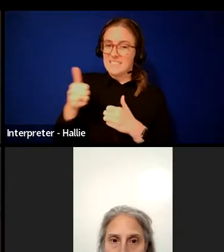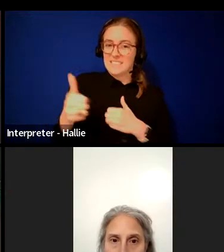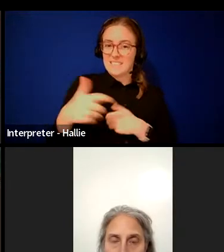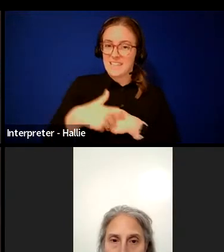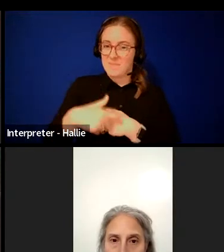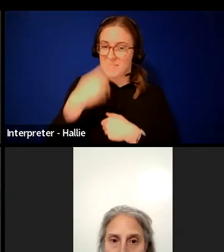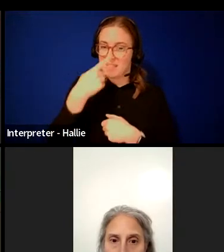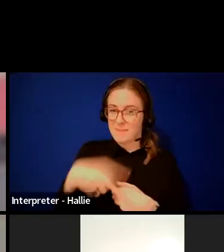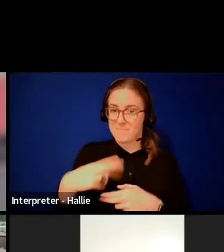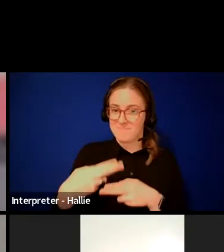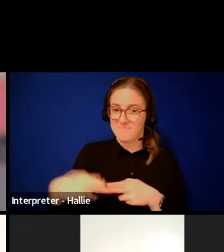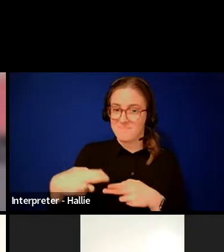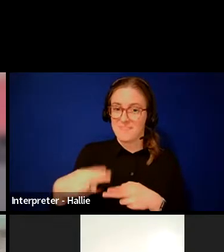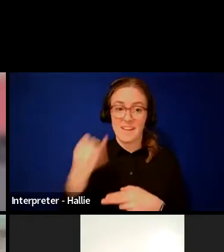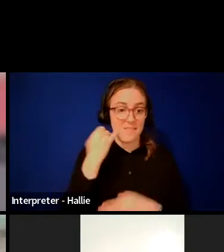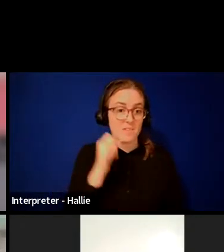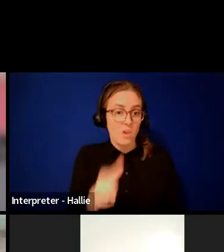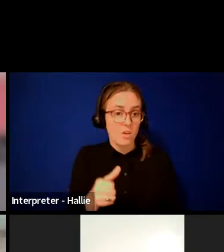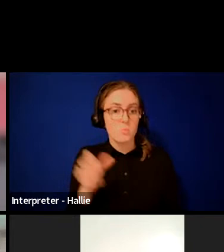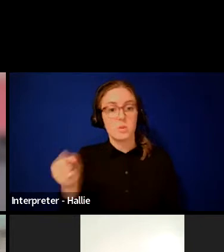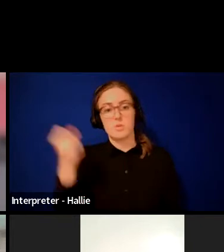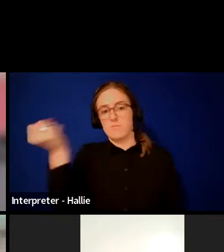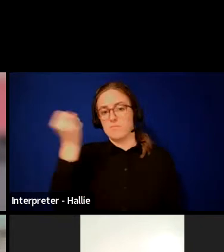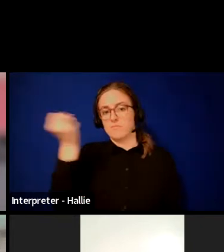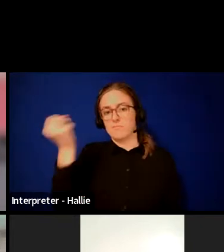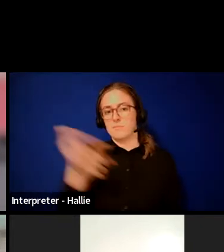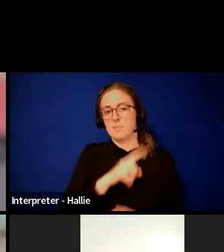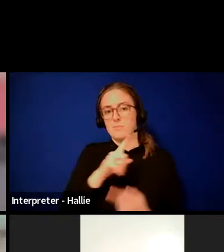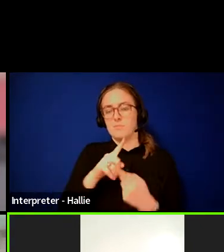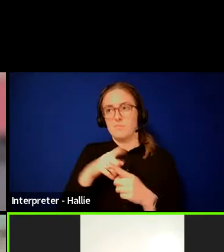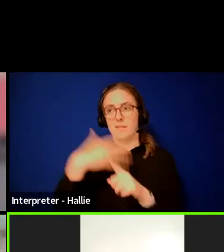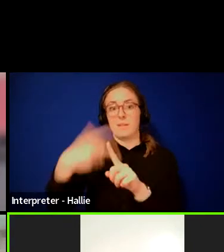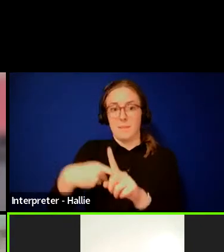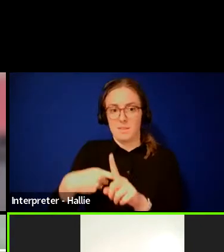be brief. If not, we'll table this discussion to next month.